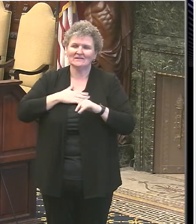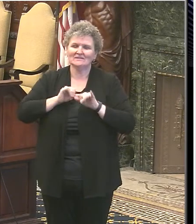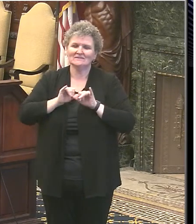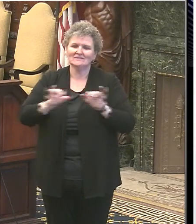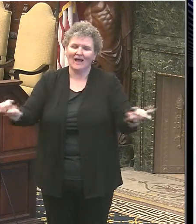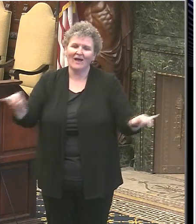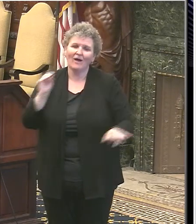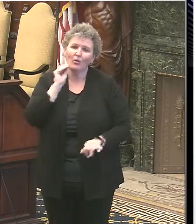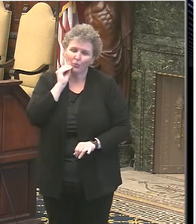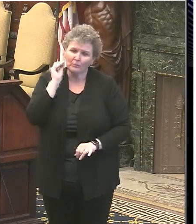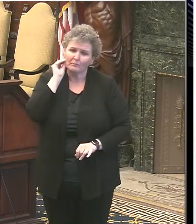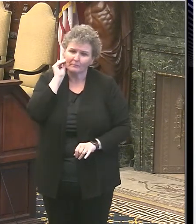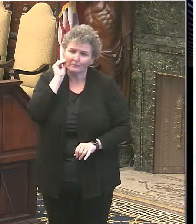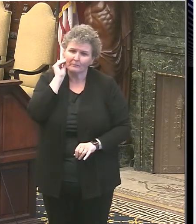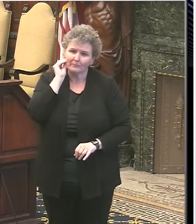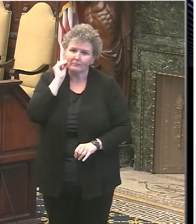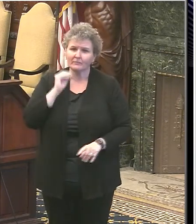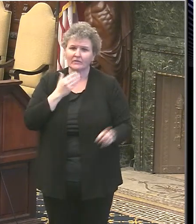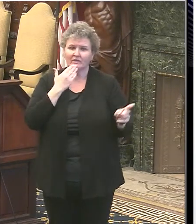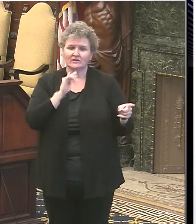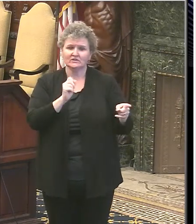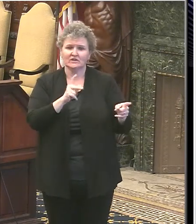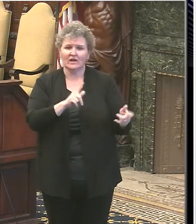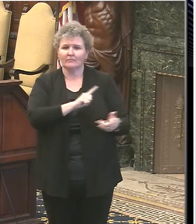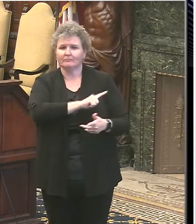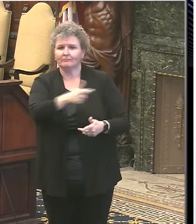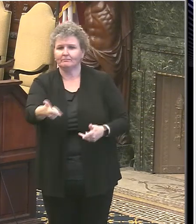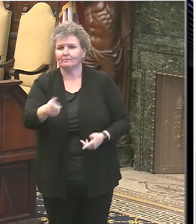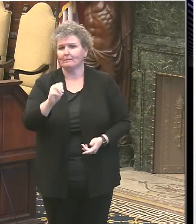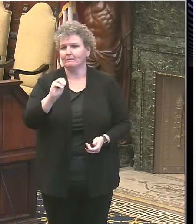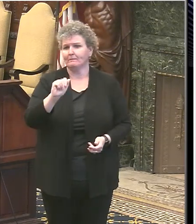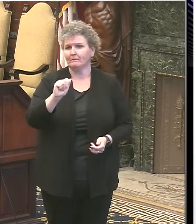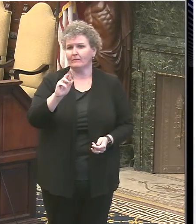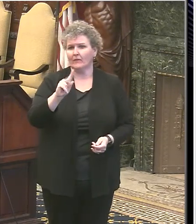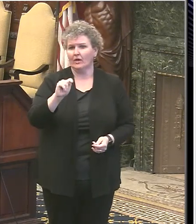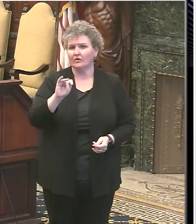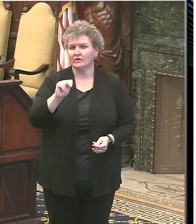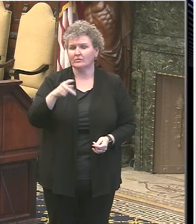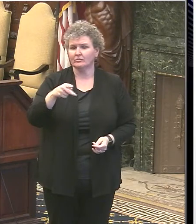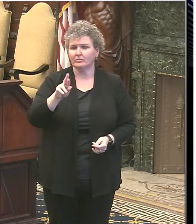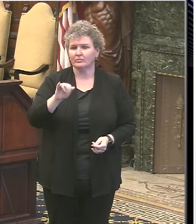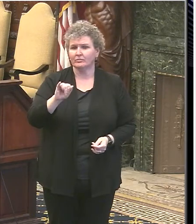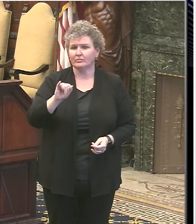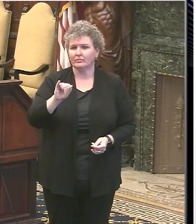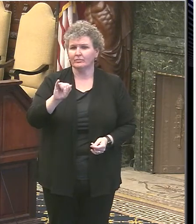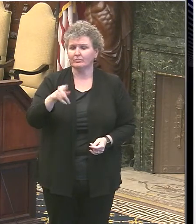All right, thank you, Jack. Let's go to Martin Pratt of Philly YBN.